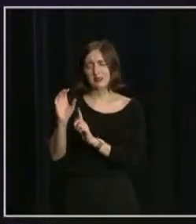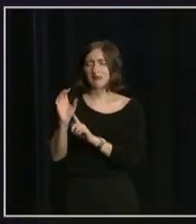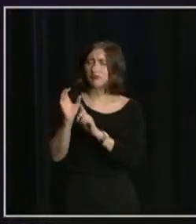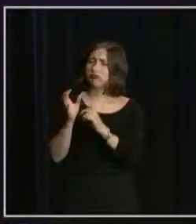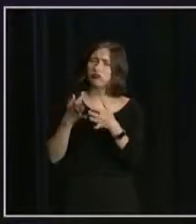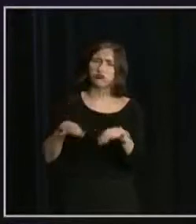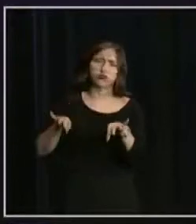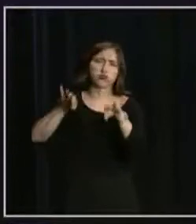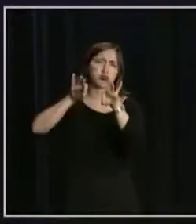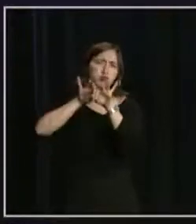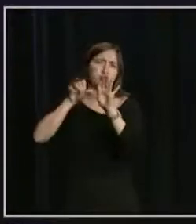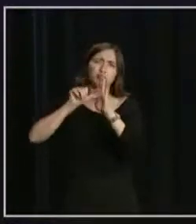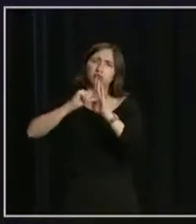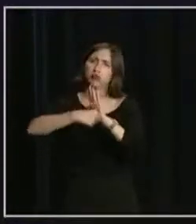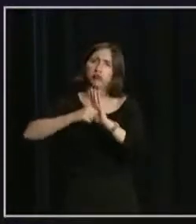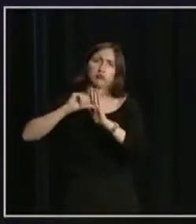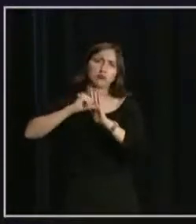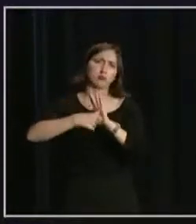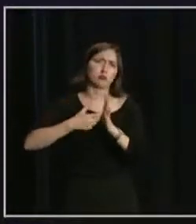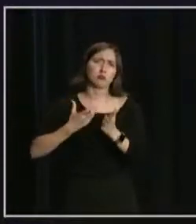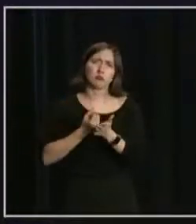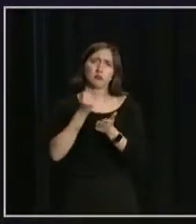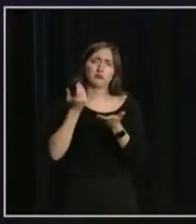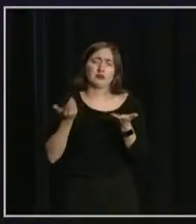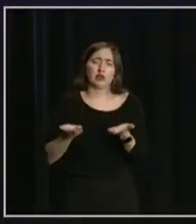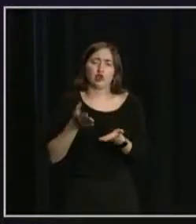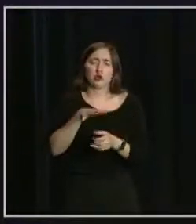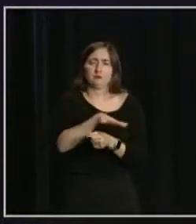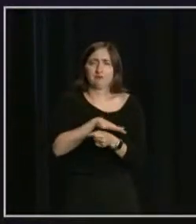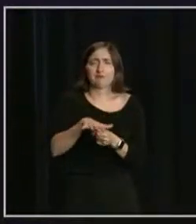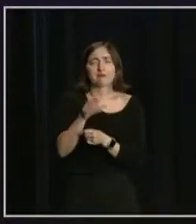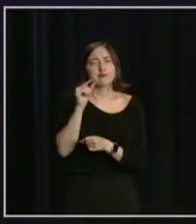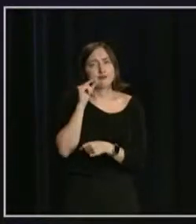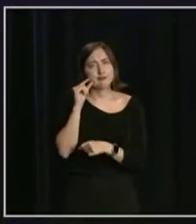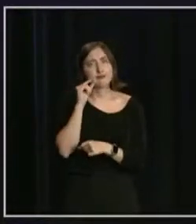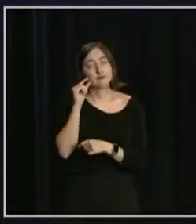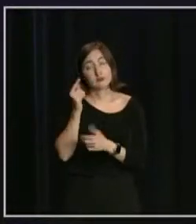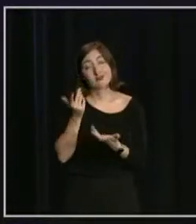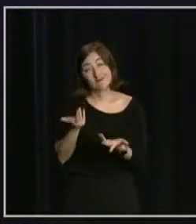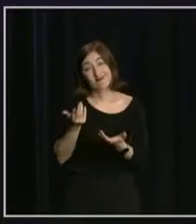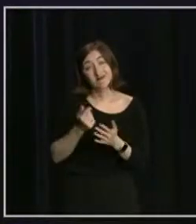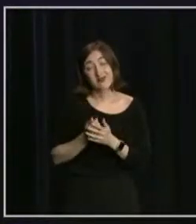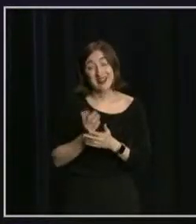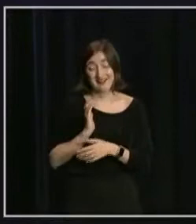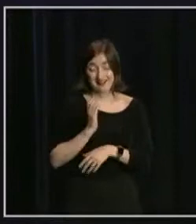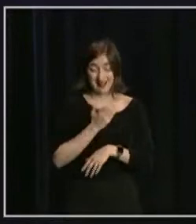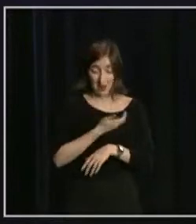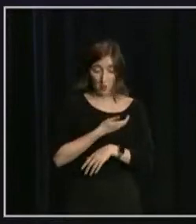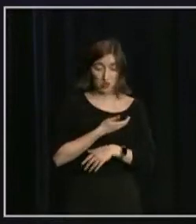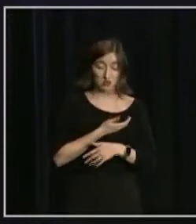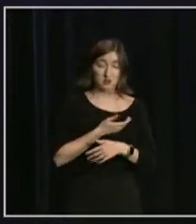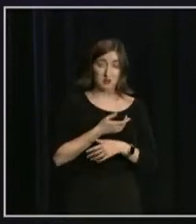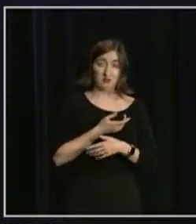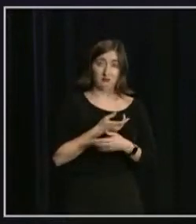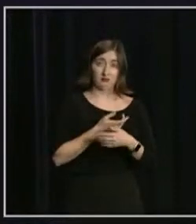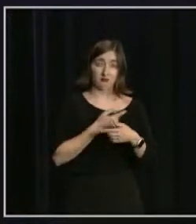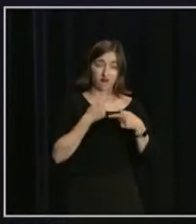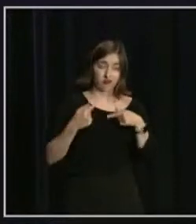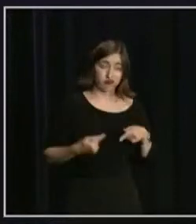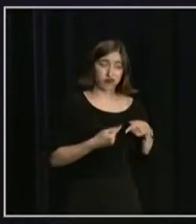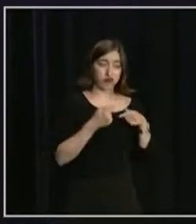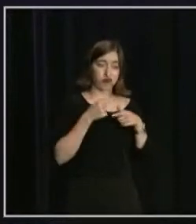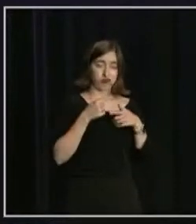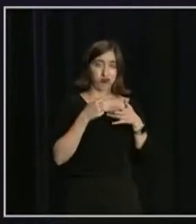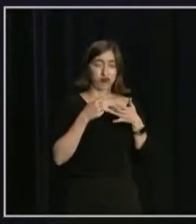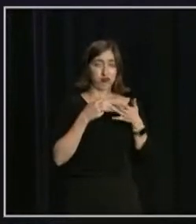importance, has incredible importance to the entire region here in San Antonio, and our needs obviously are